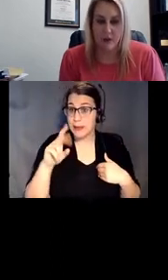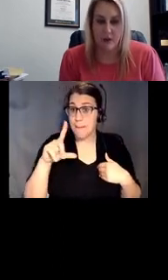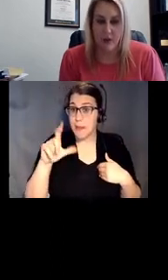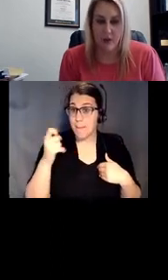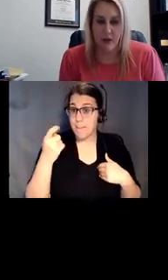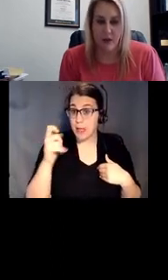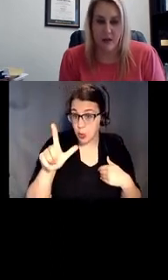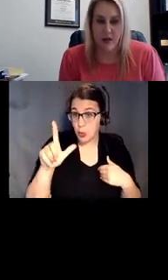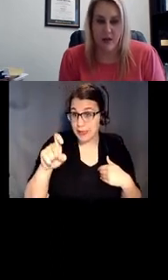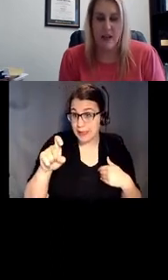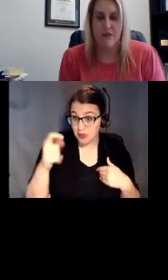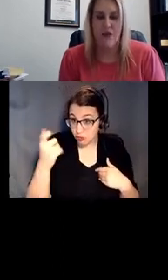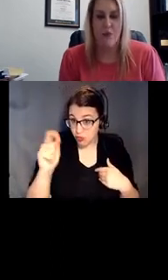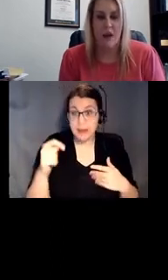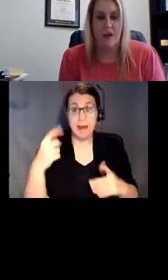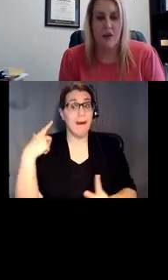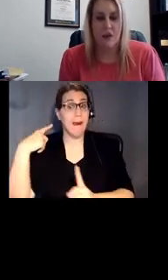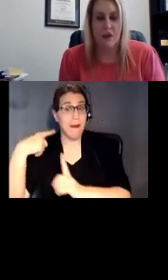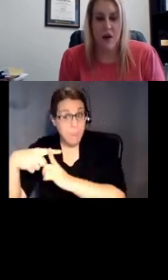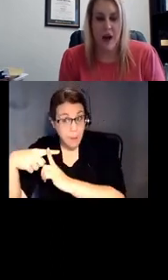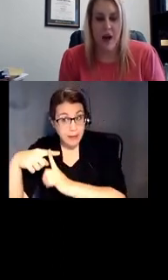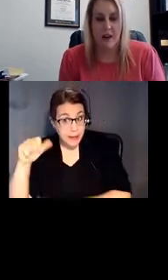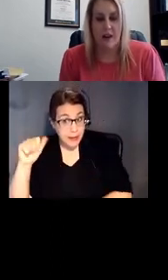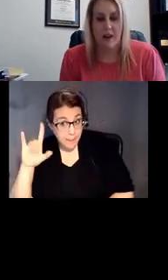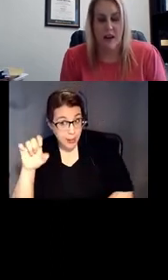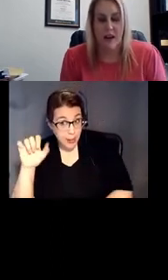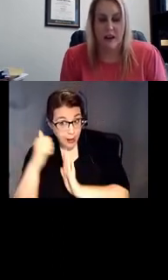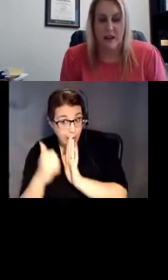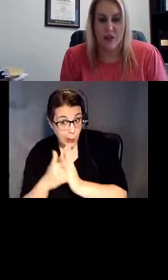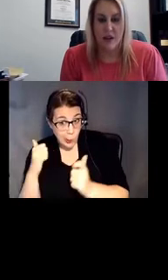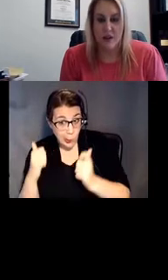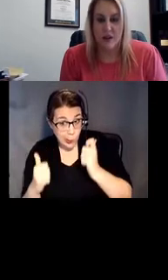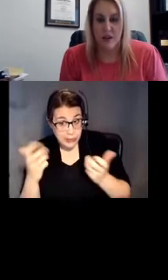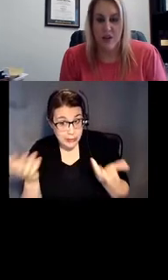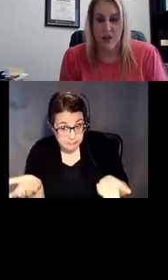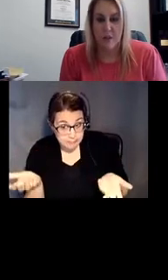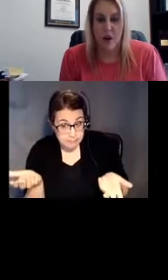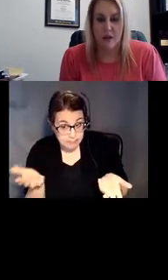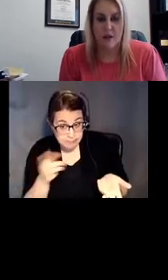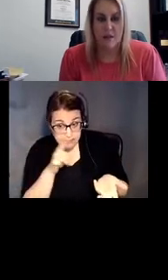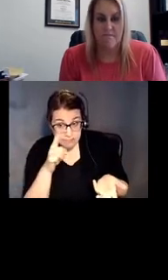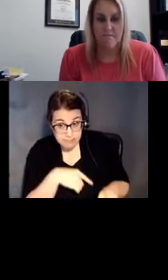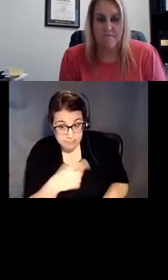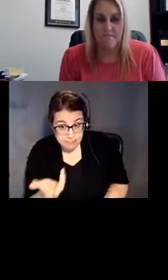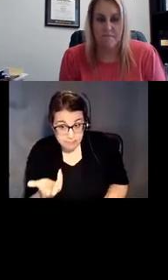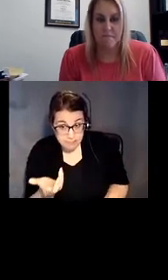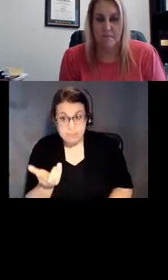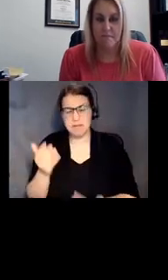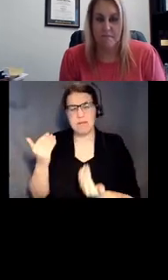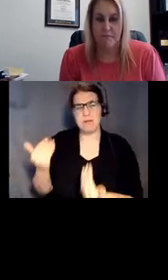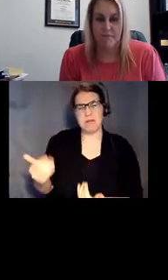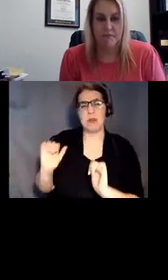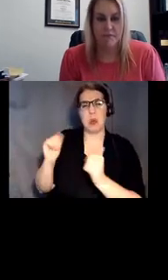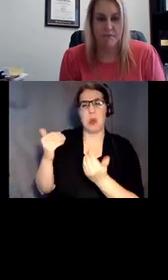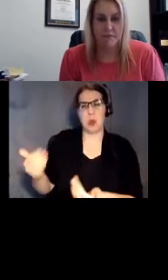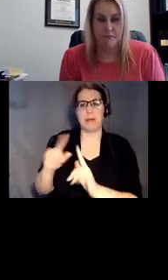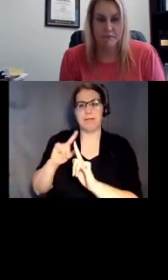account. And if you won, you can go ahead and list your answer in the chat box.